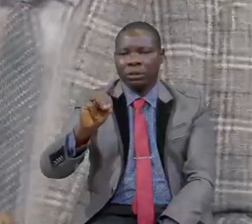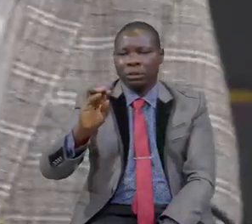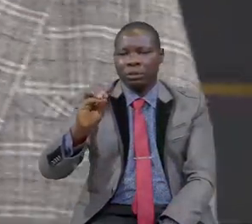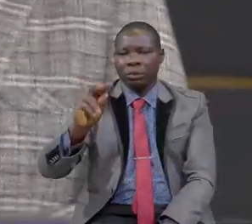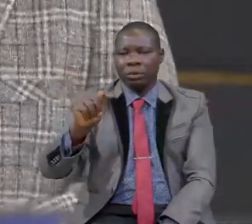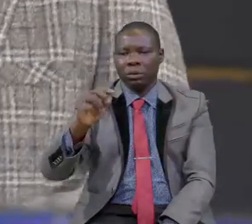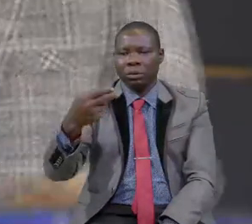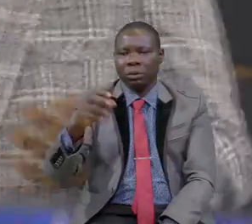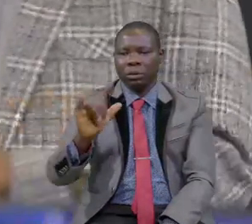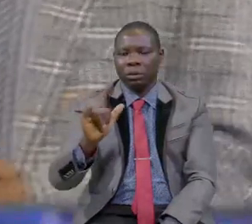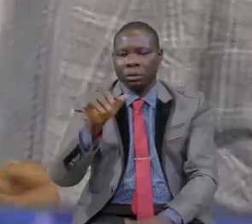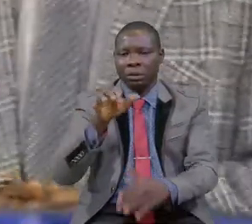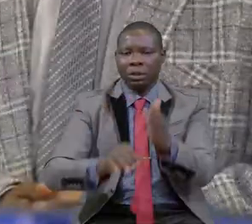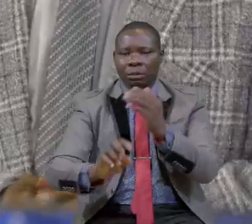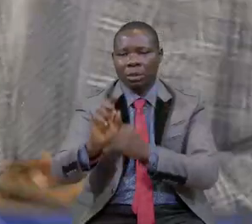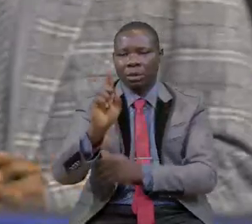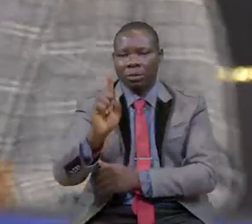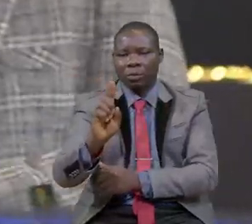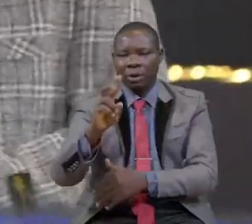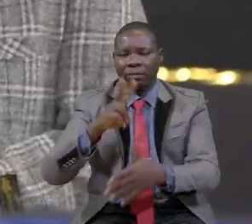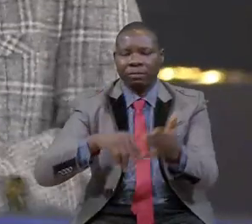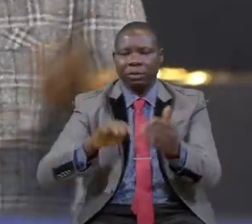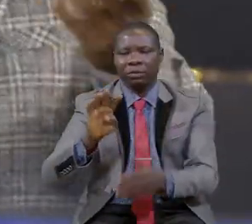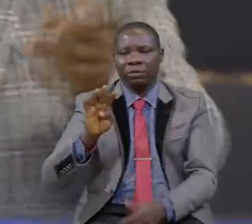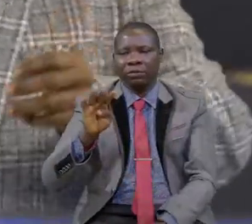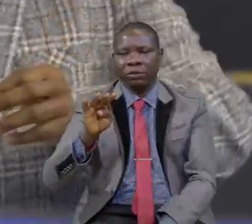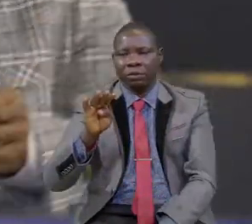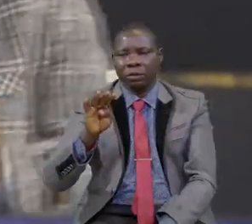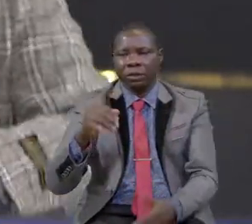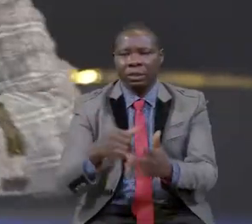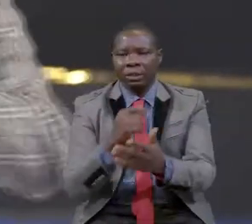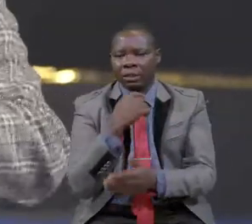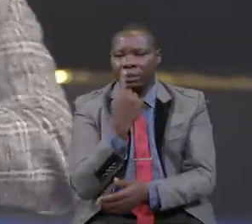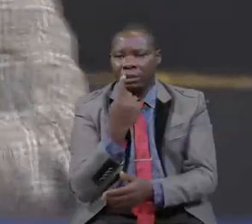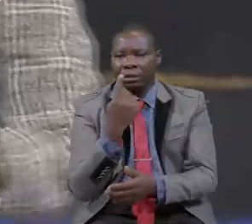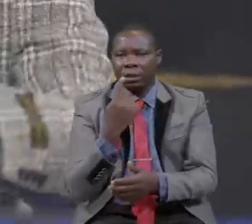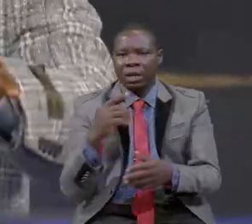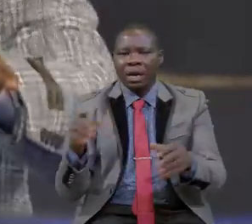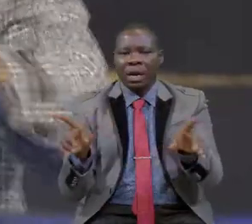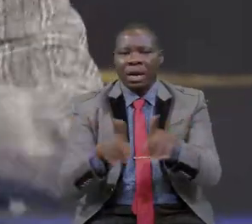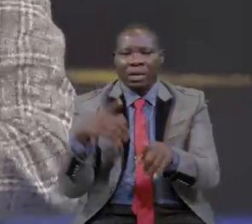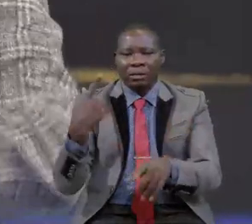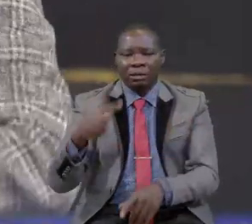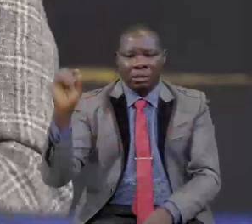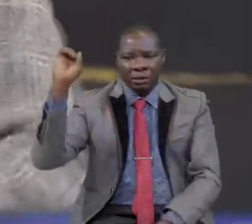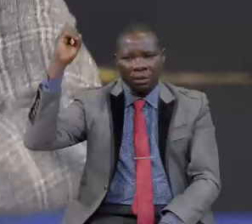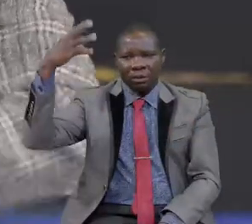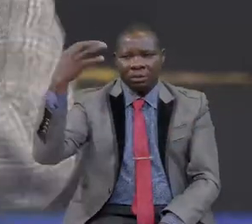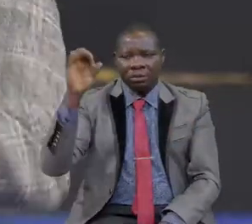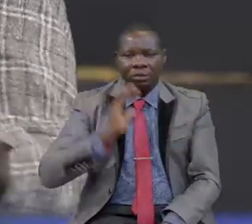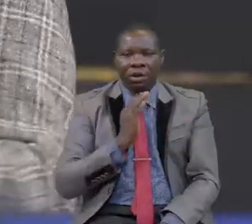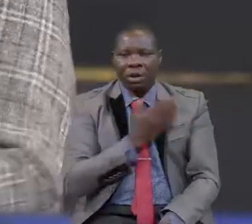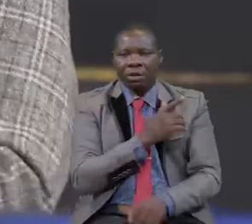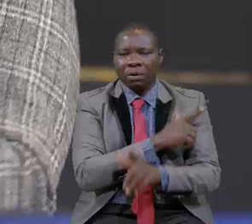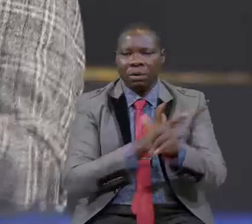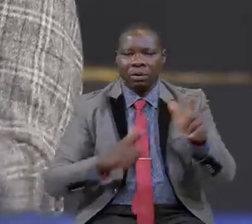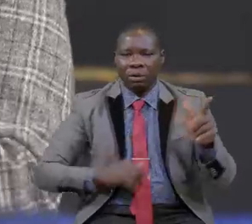chapter 1, and look at verse 14. It says, and the grace of our Lord was